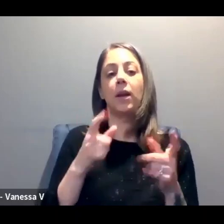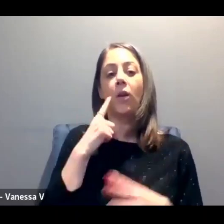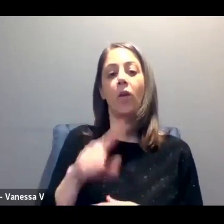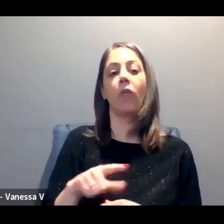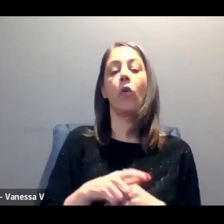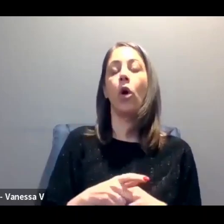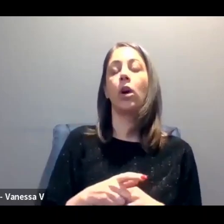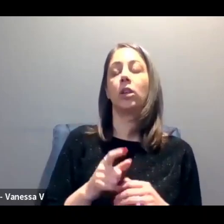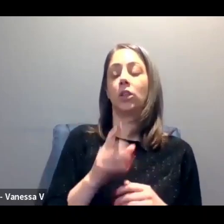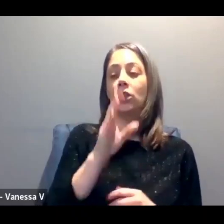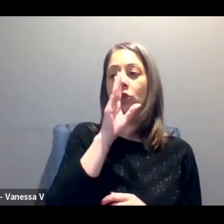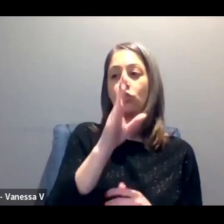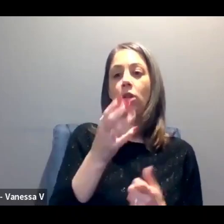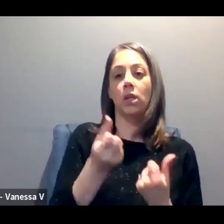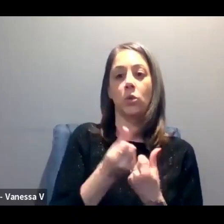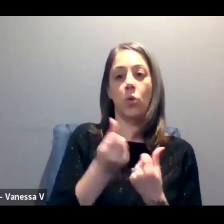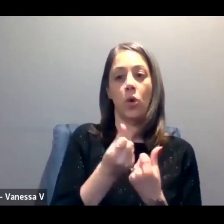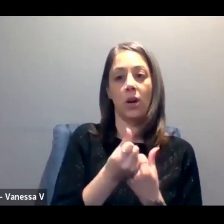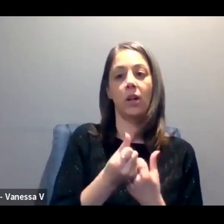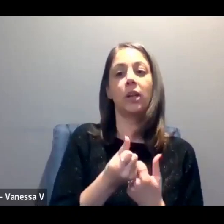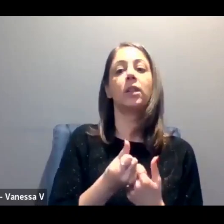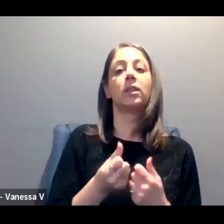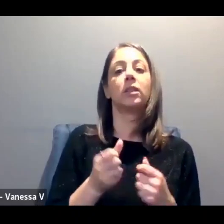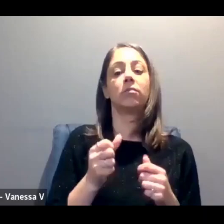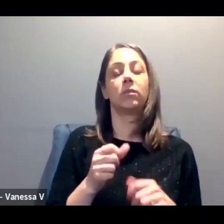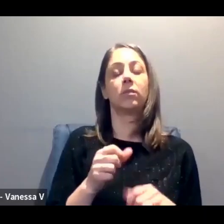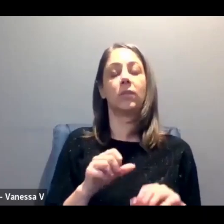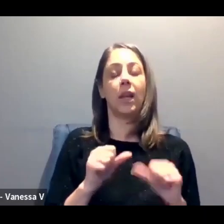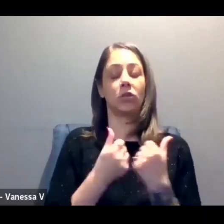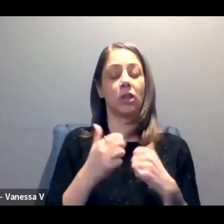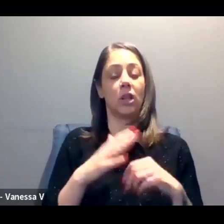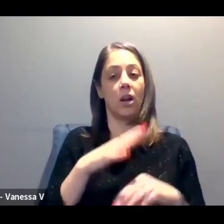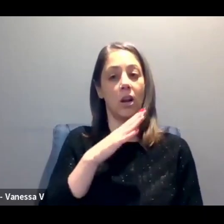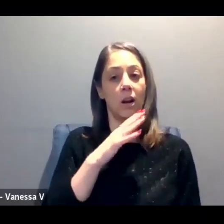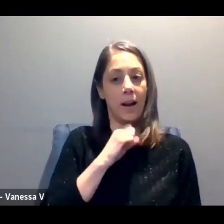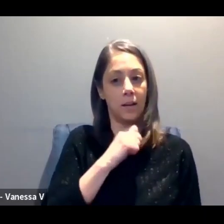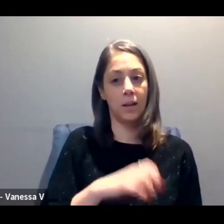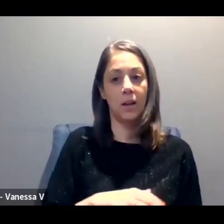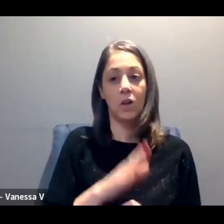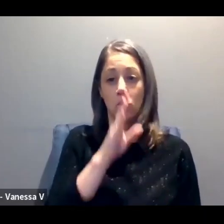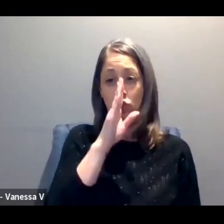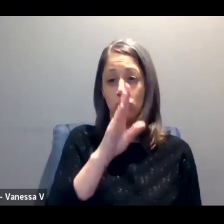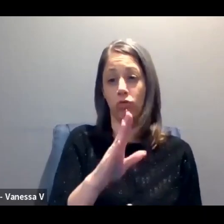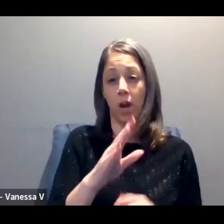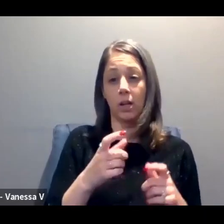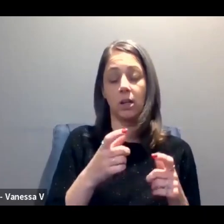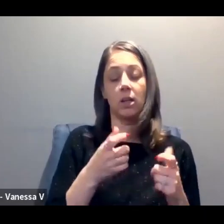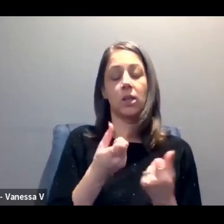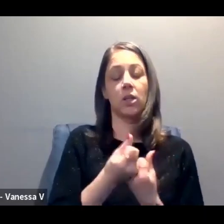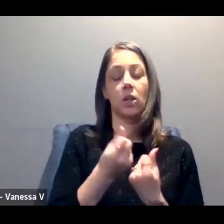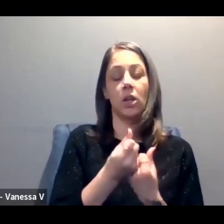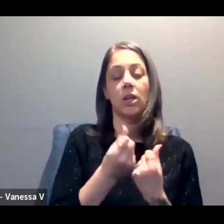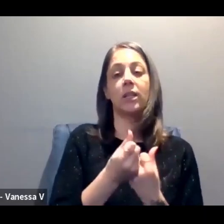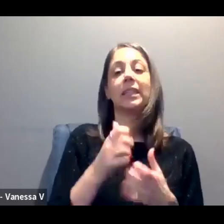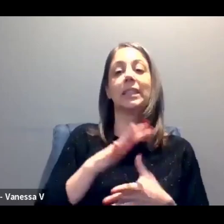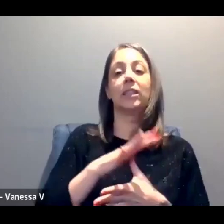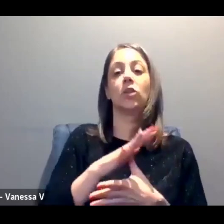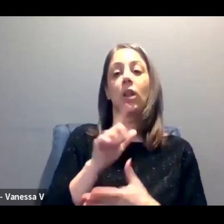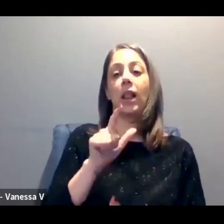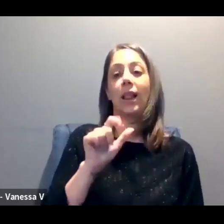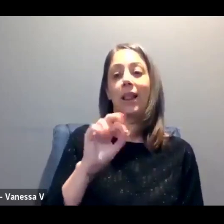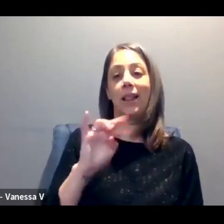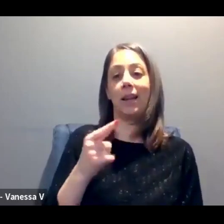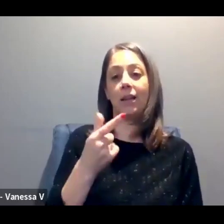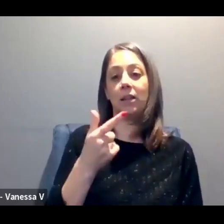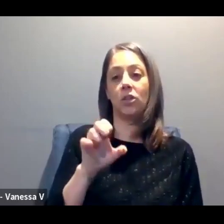side here at the Area Agency on Aging. And by direct support, I'm referring to the statewide senior linkage line. I've